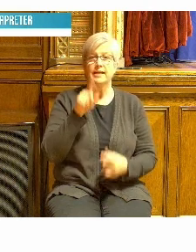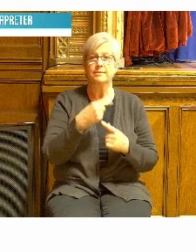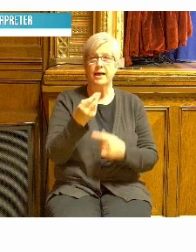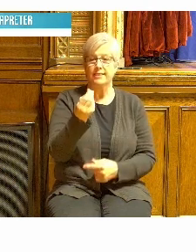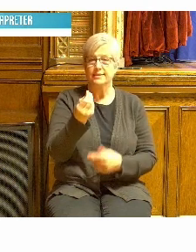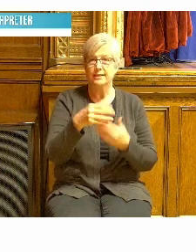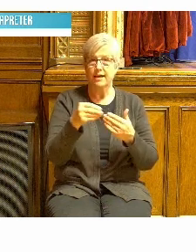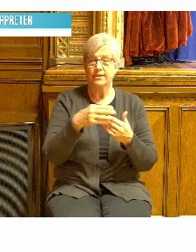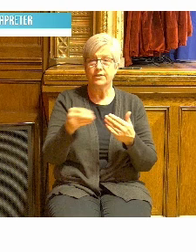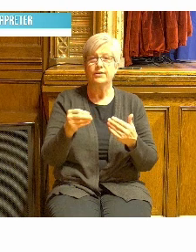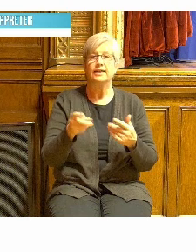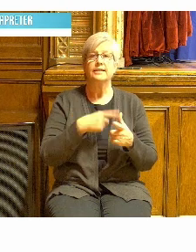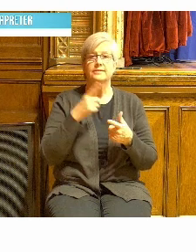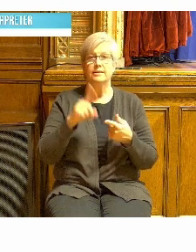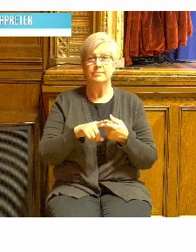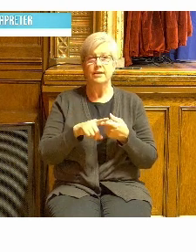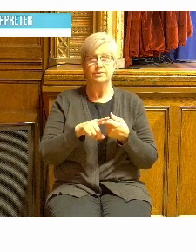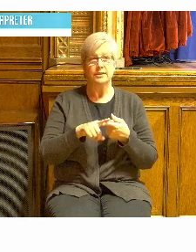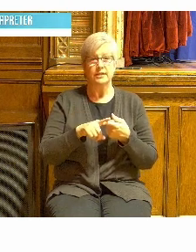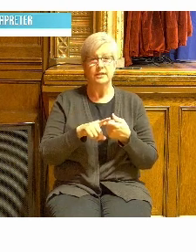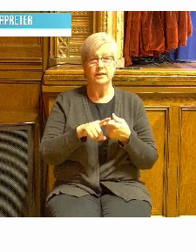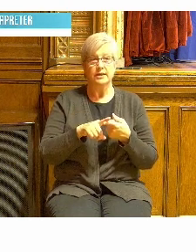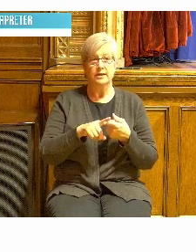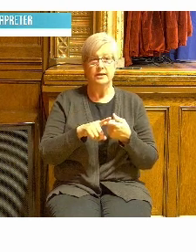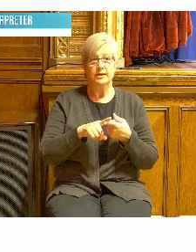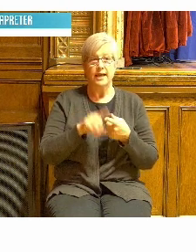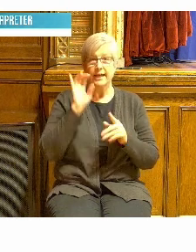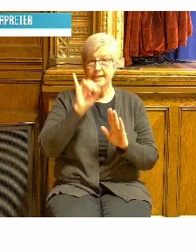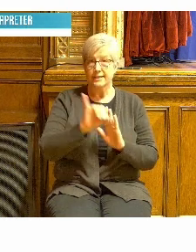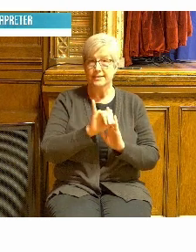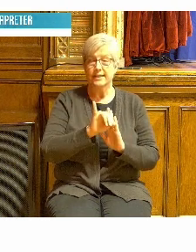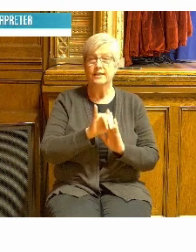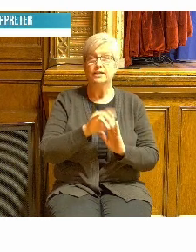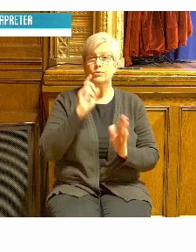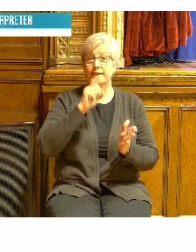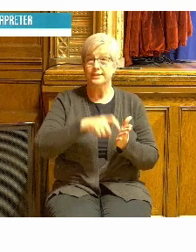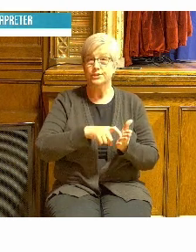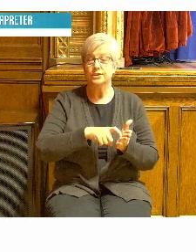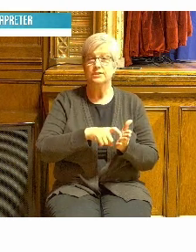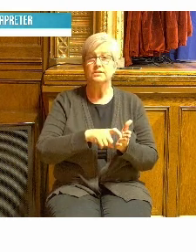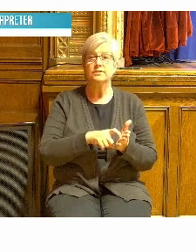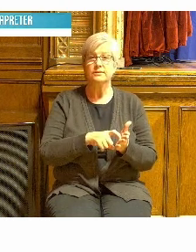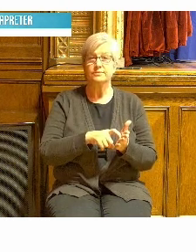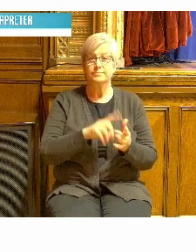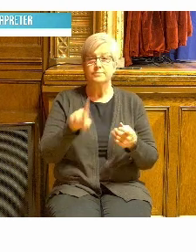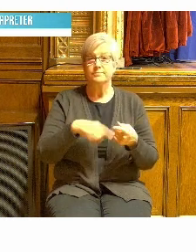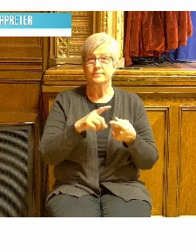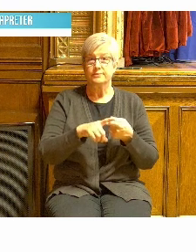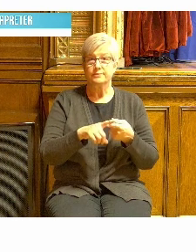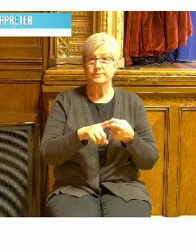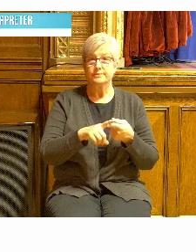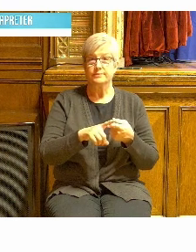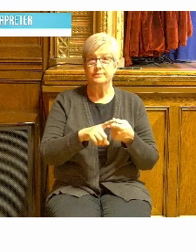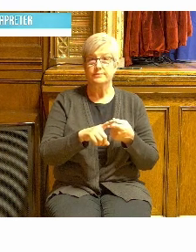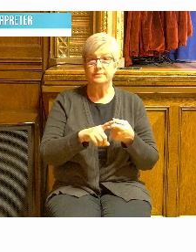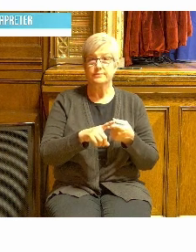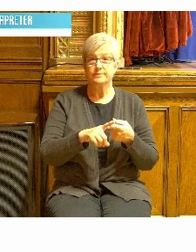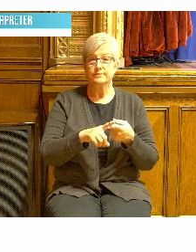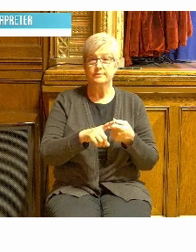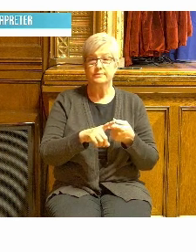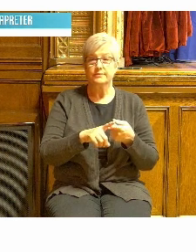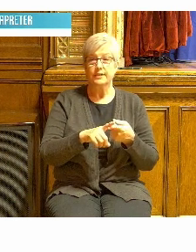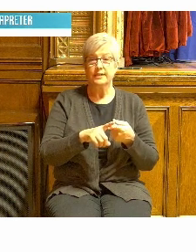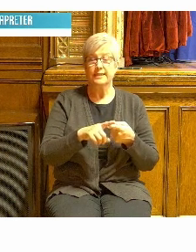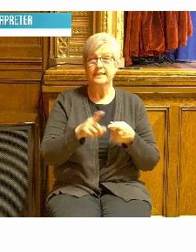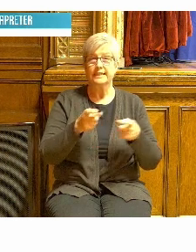dollar, but it is about identity recognition. It's about